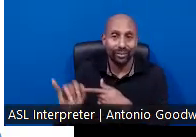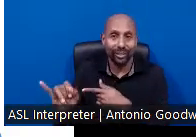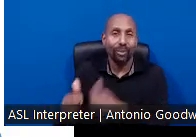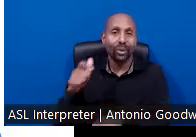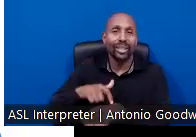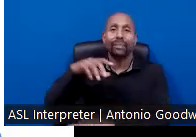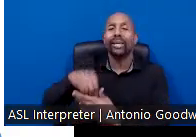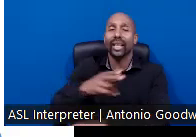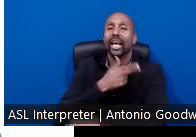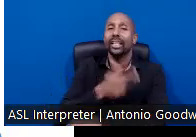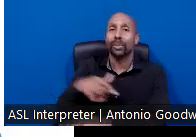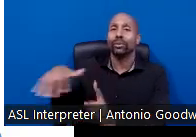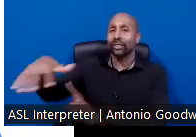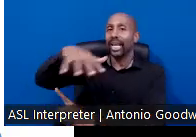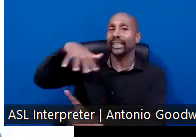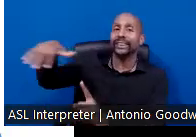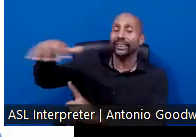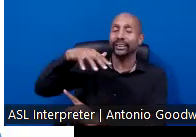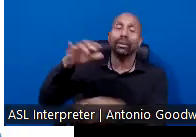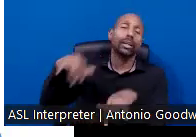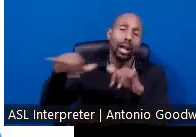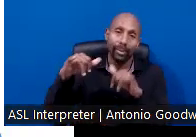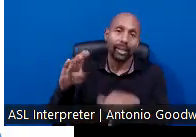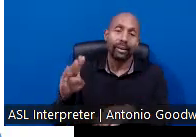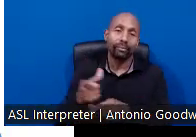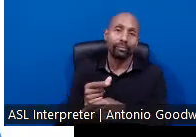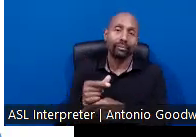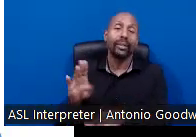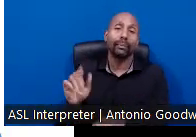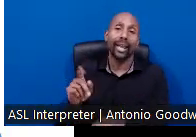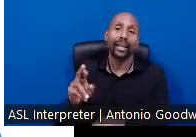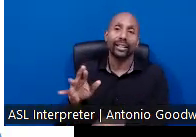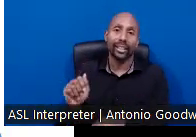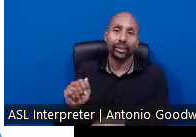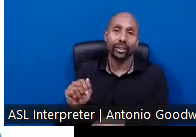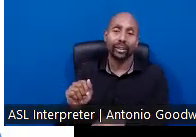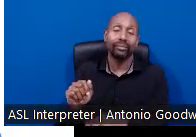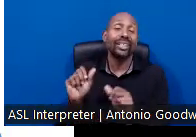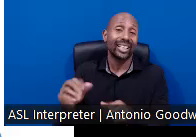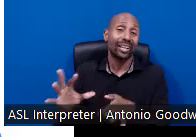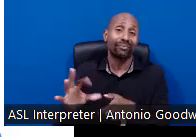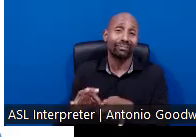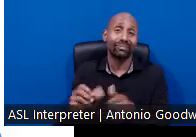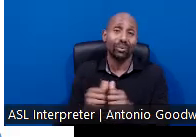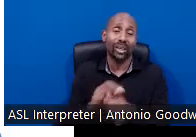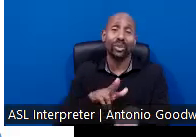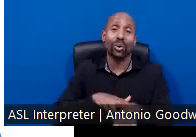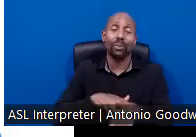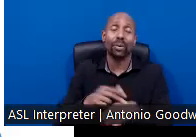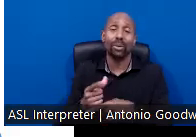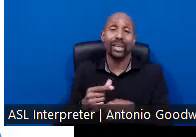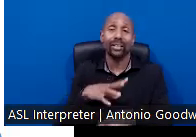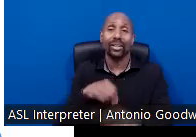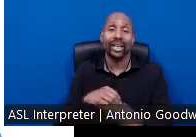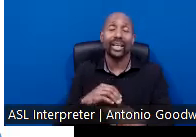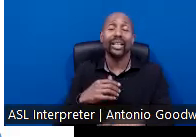settings. So this is a common bacteria that can be part of a normal bacteria that is living in our bodies. It's definitely in our